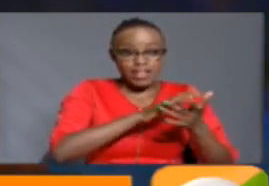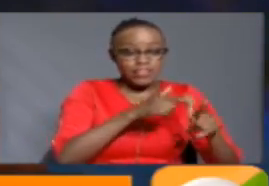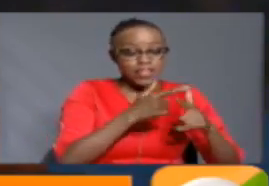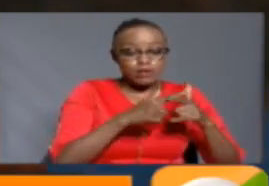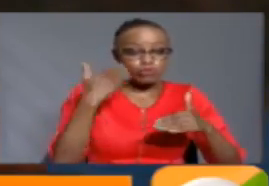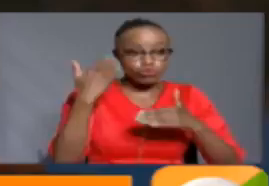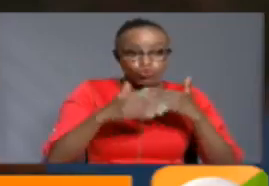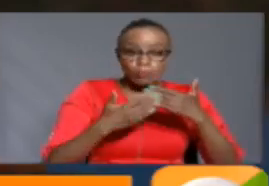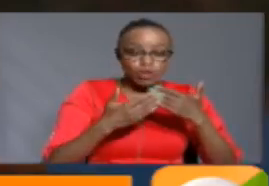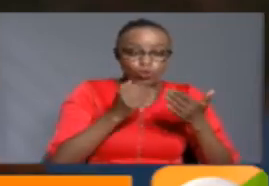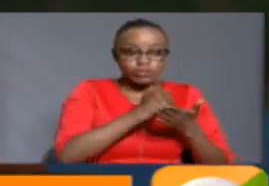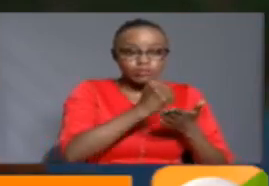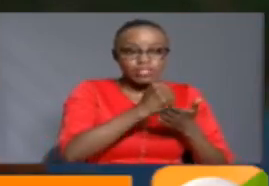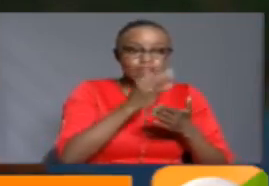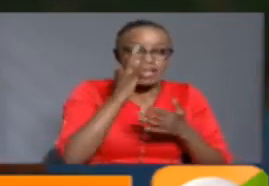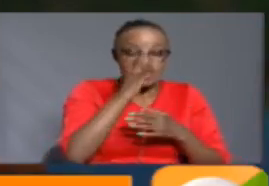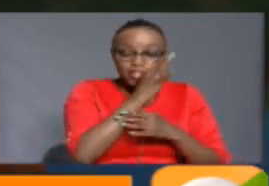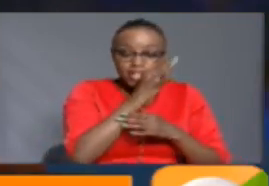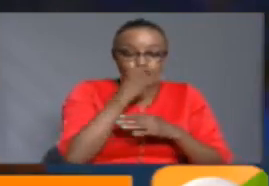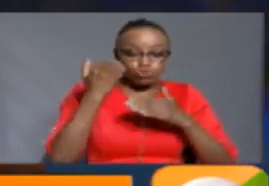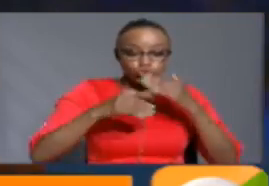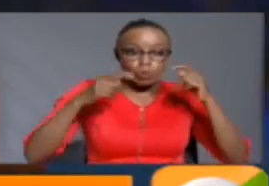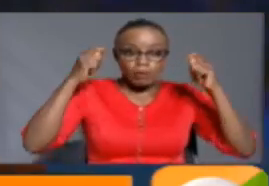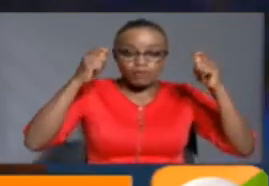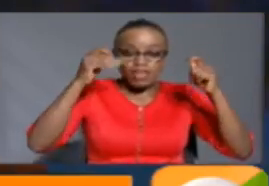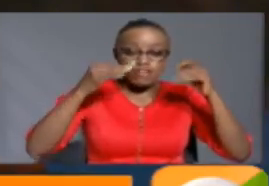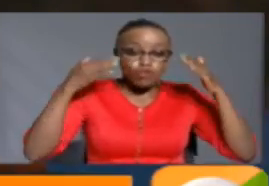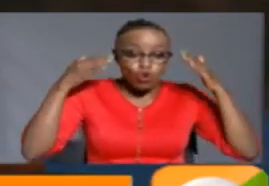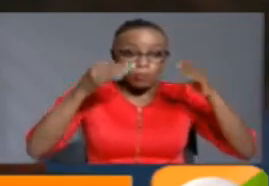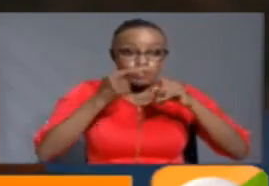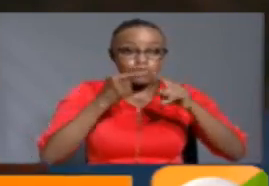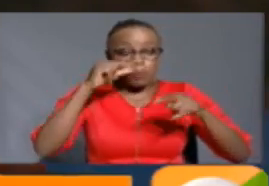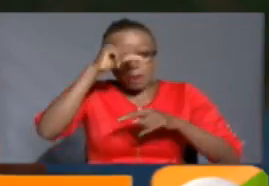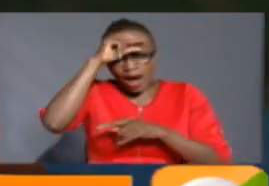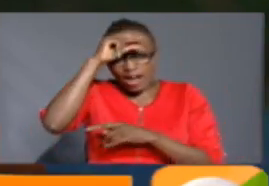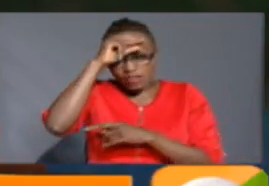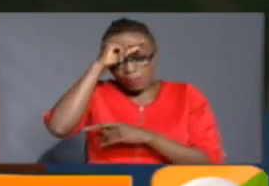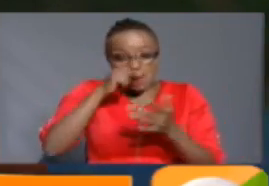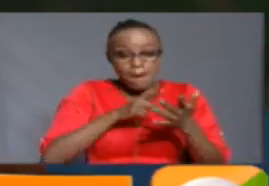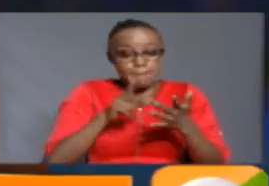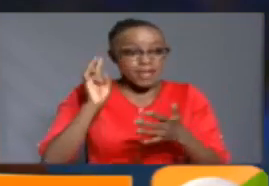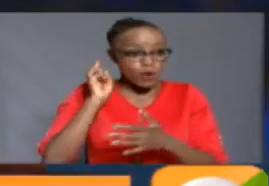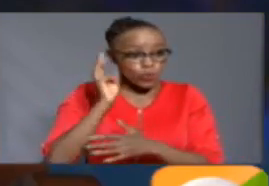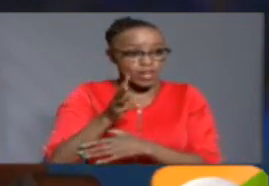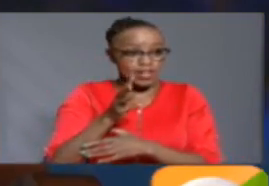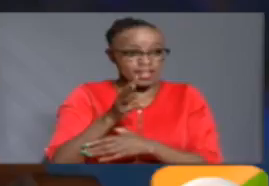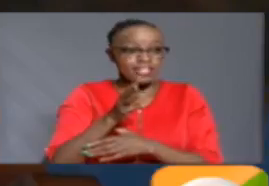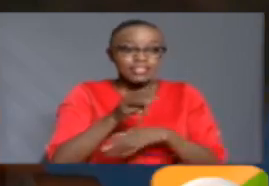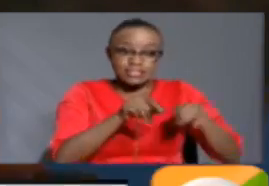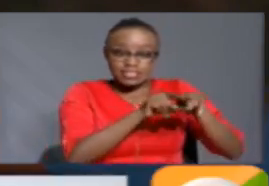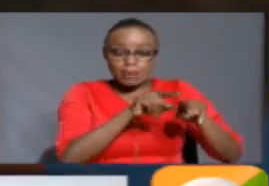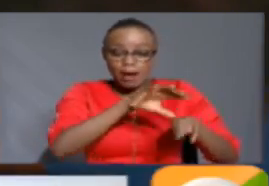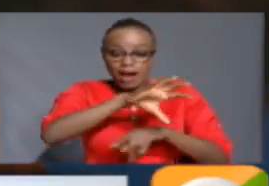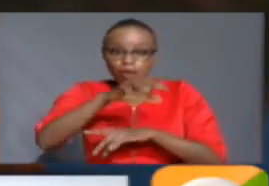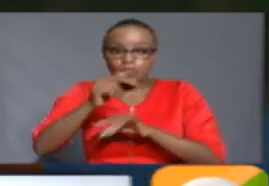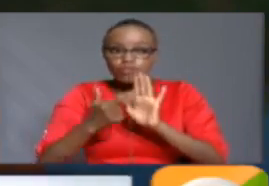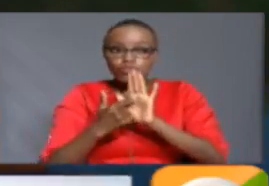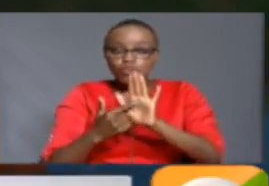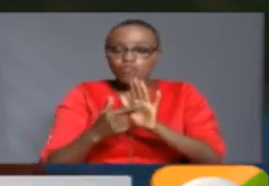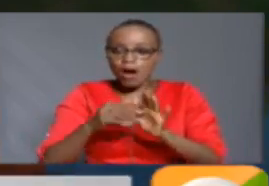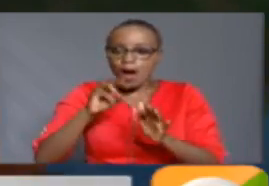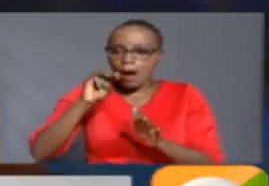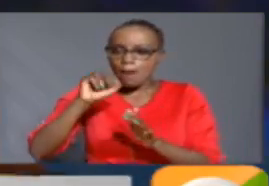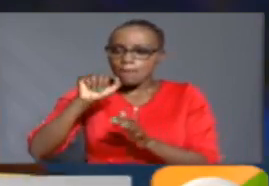the strike or suspending in Nyeri. Because if there is commitment from the government that they are going to pay, and we have other counties like